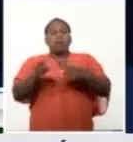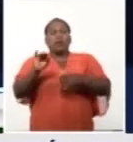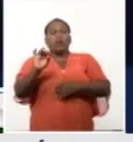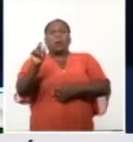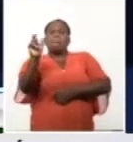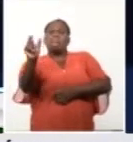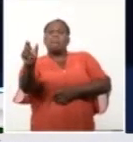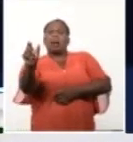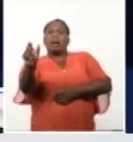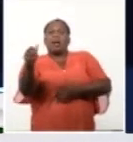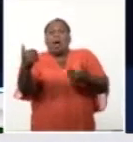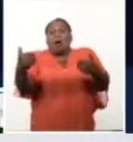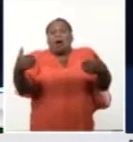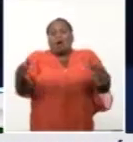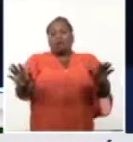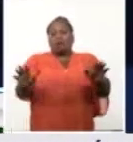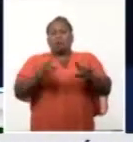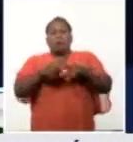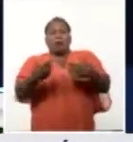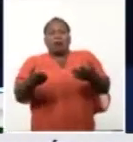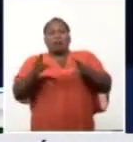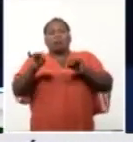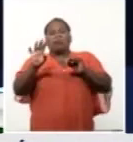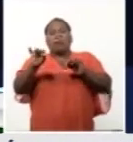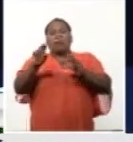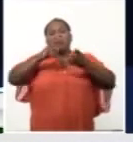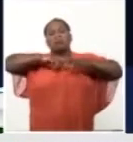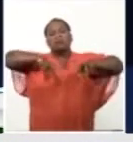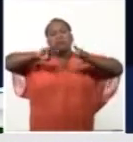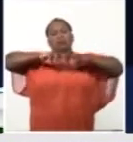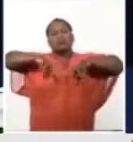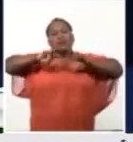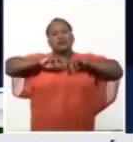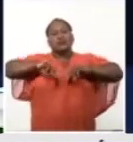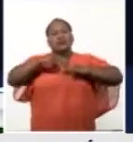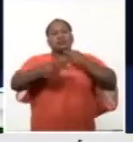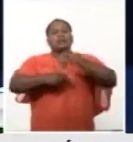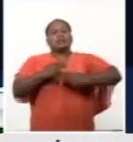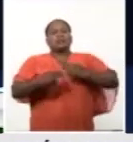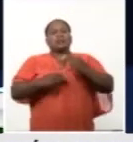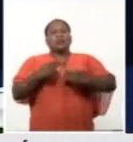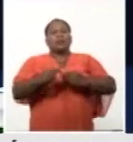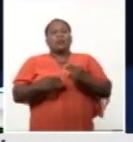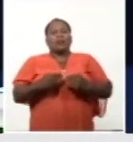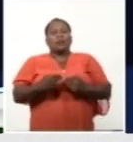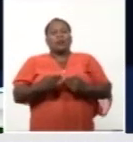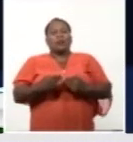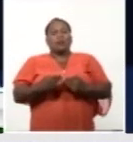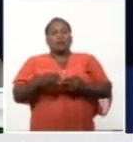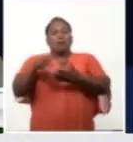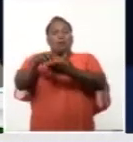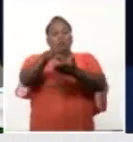infection has not yet been determined. And I said yet because we continue the